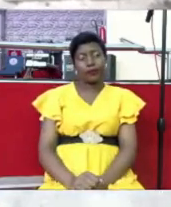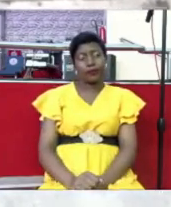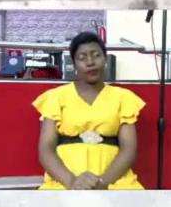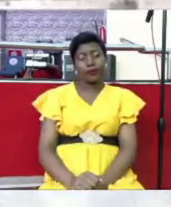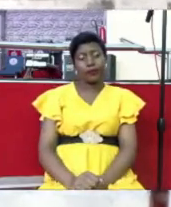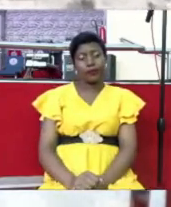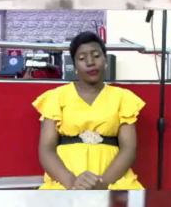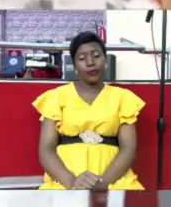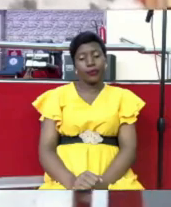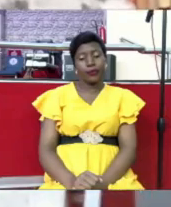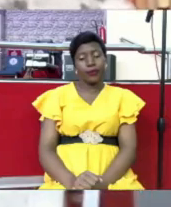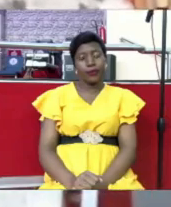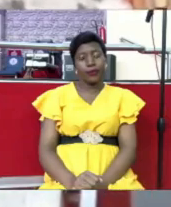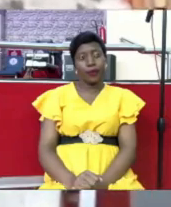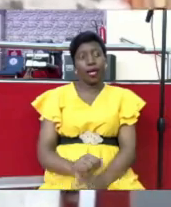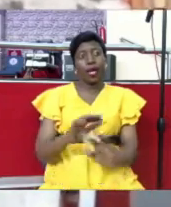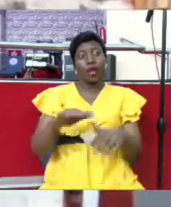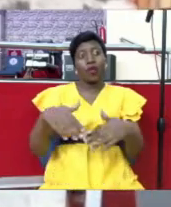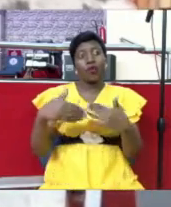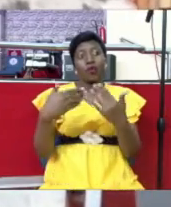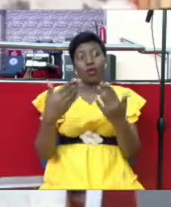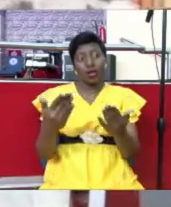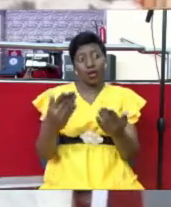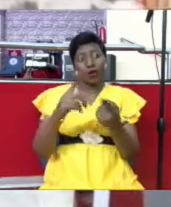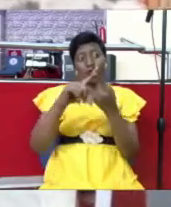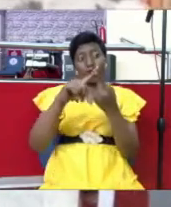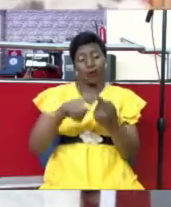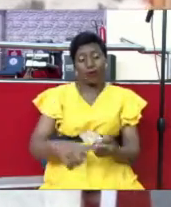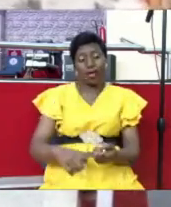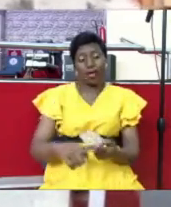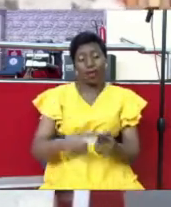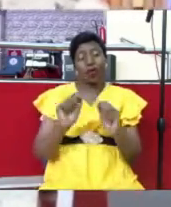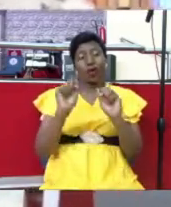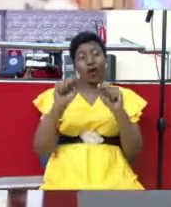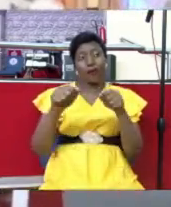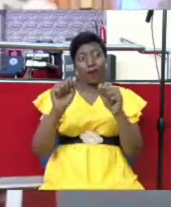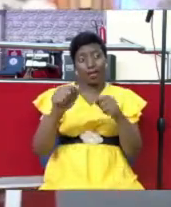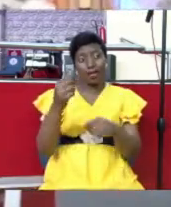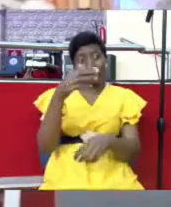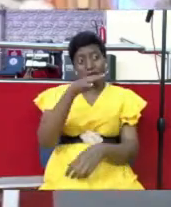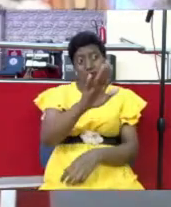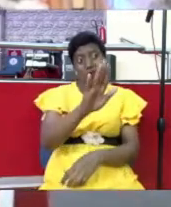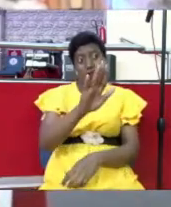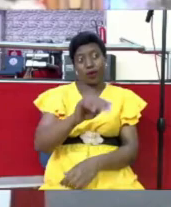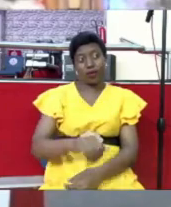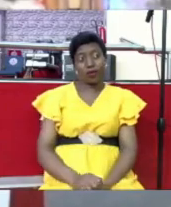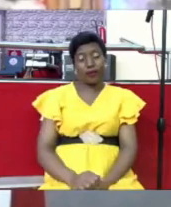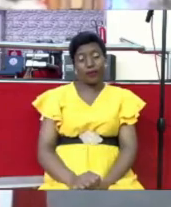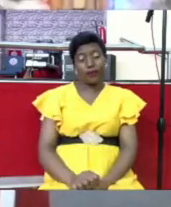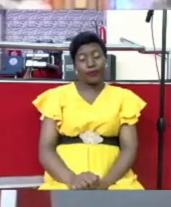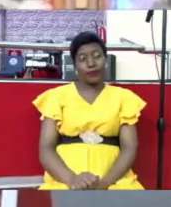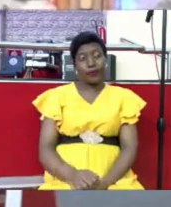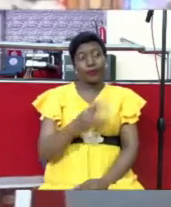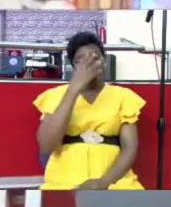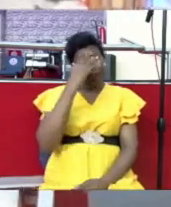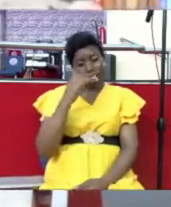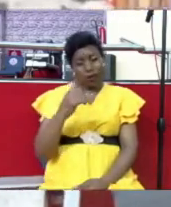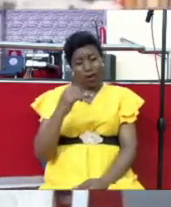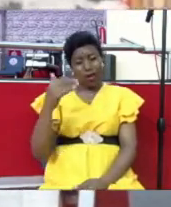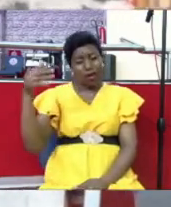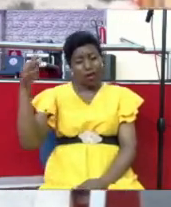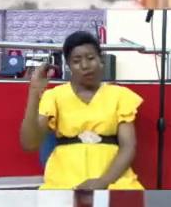ambao unatoa. You give as per your ability. Unatoa kulingana na uwezo wako. Because God is